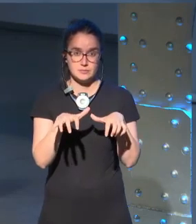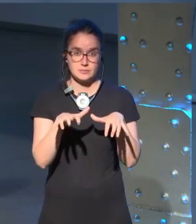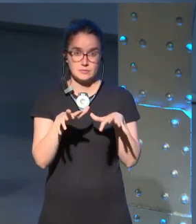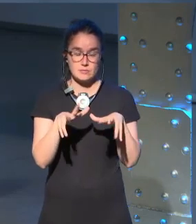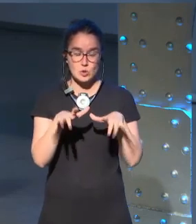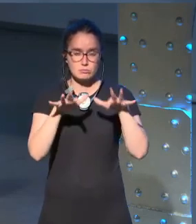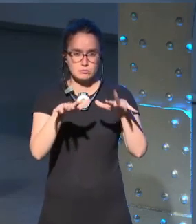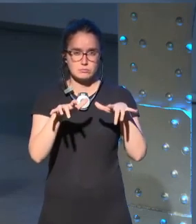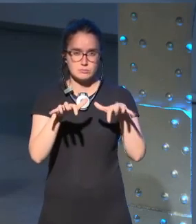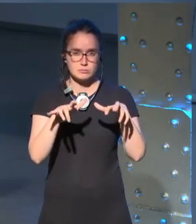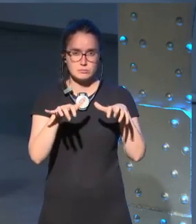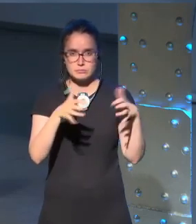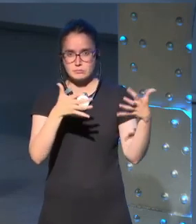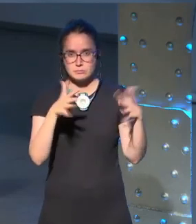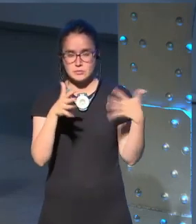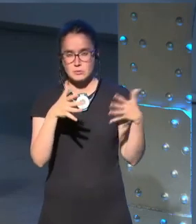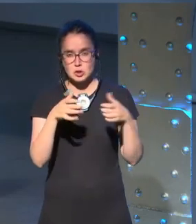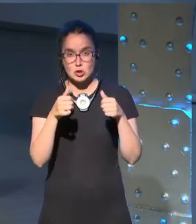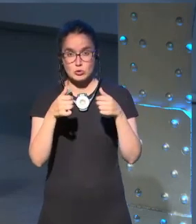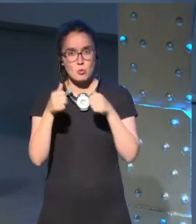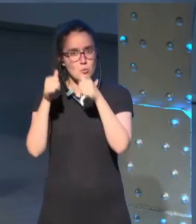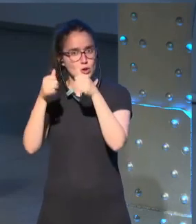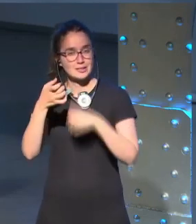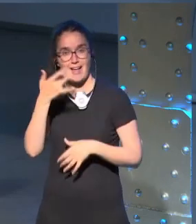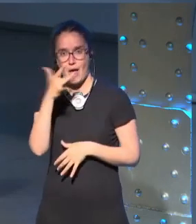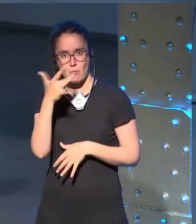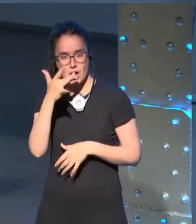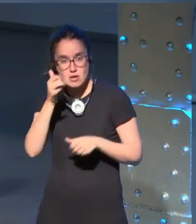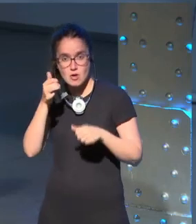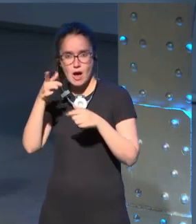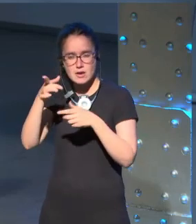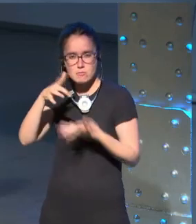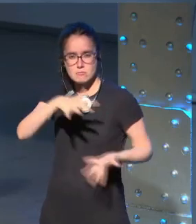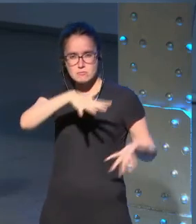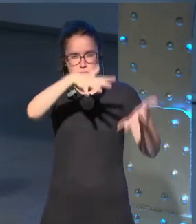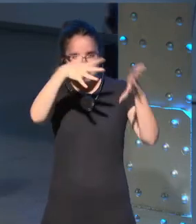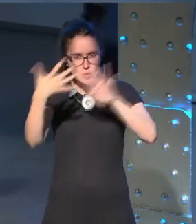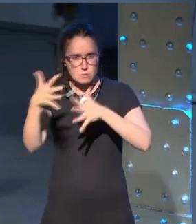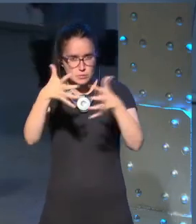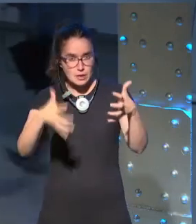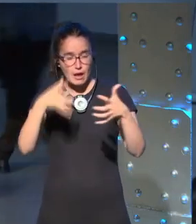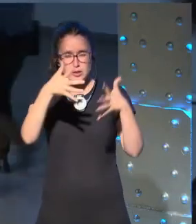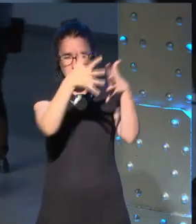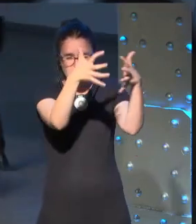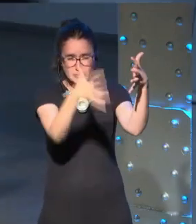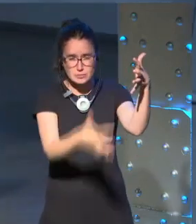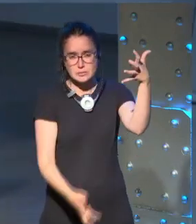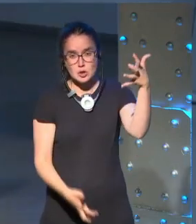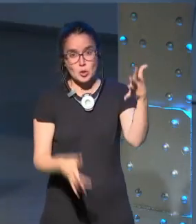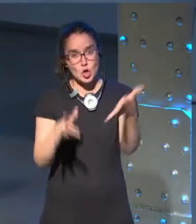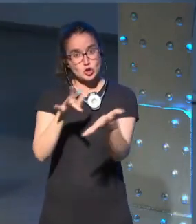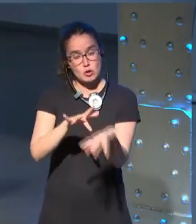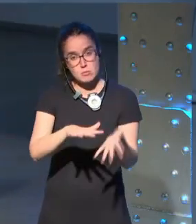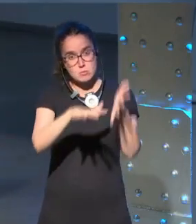yellow pad that has at least 2/3 of everything on it crossed out. So at that point, I'm not